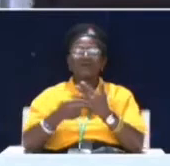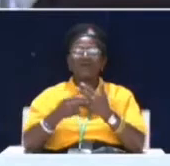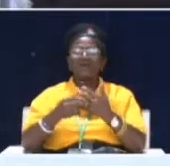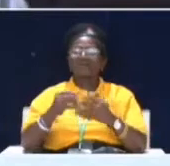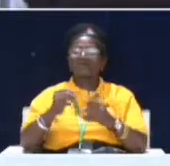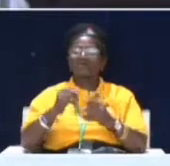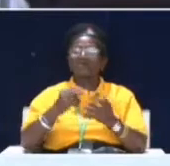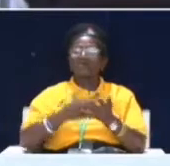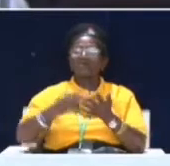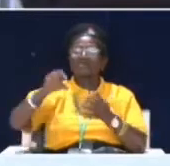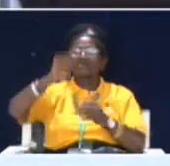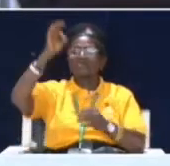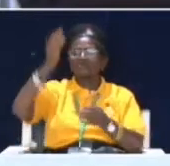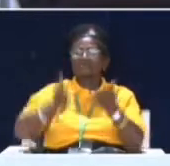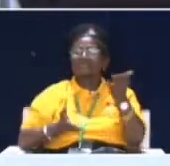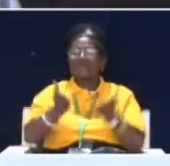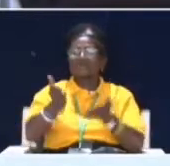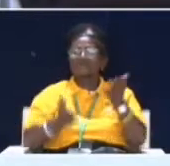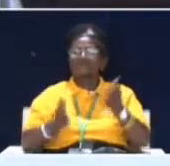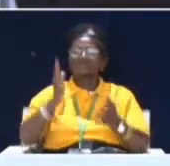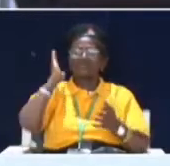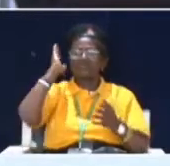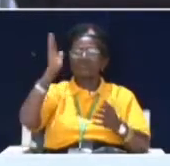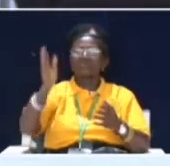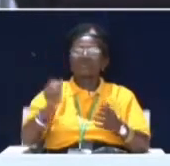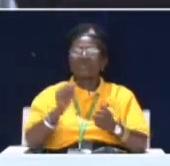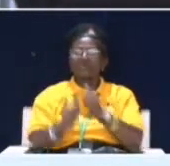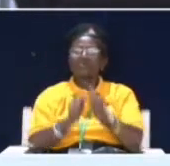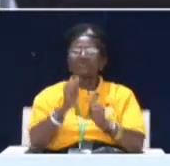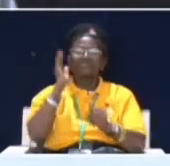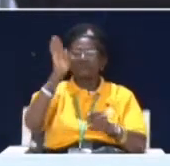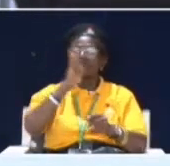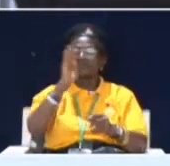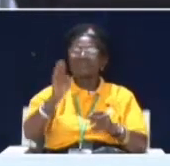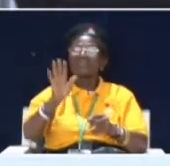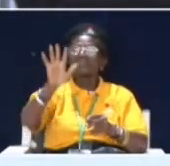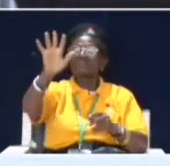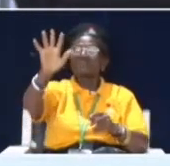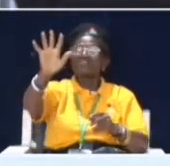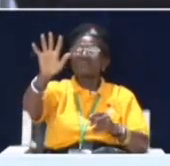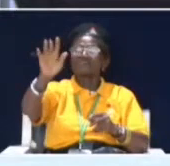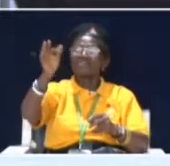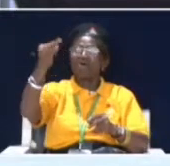will be the 5th of January